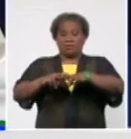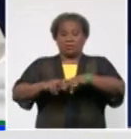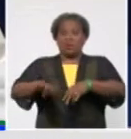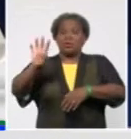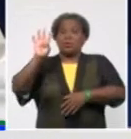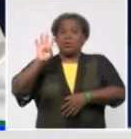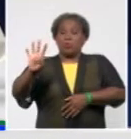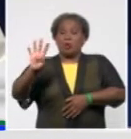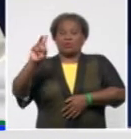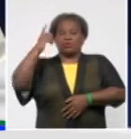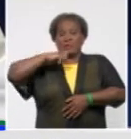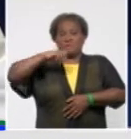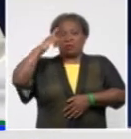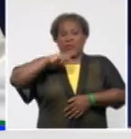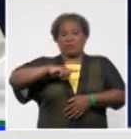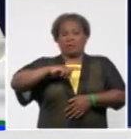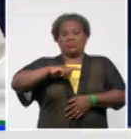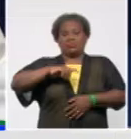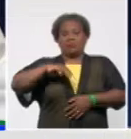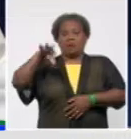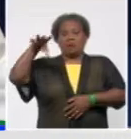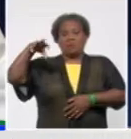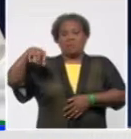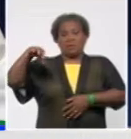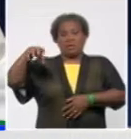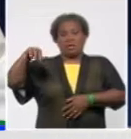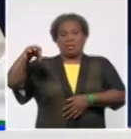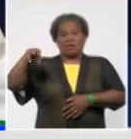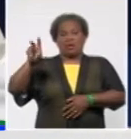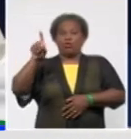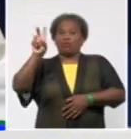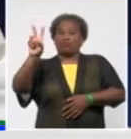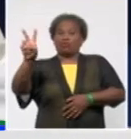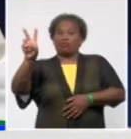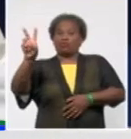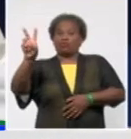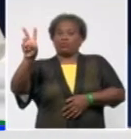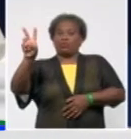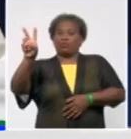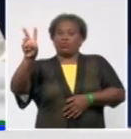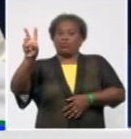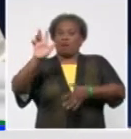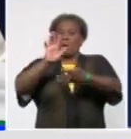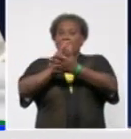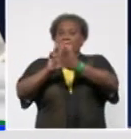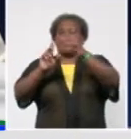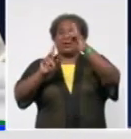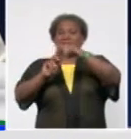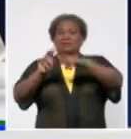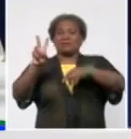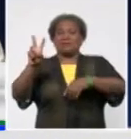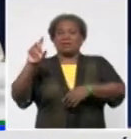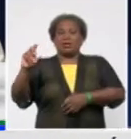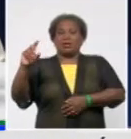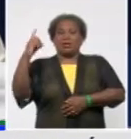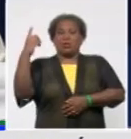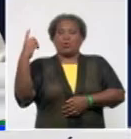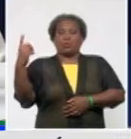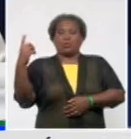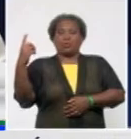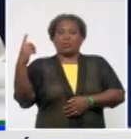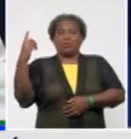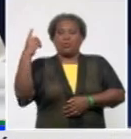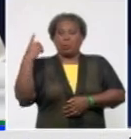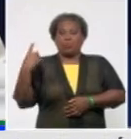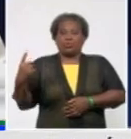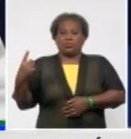10 patients are reported as serious, of which 3 are admitted to Camagüey's military hospital and the